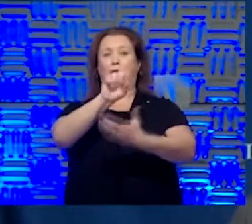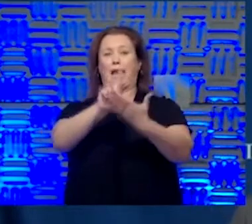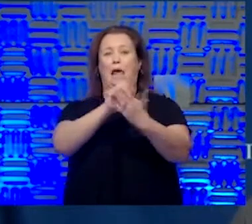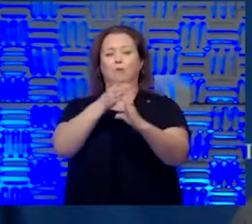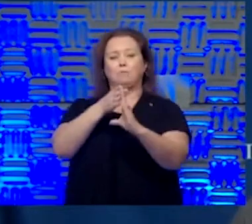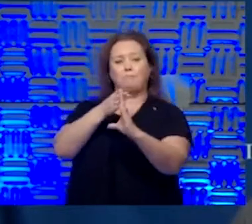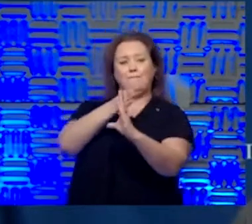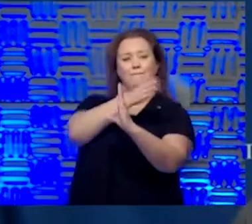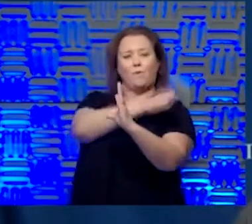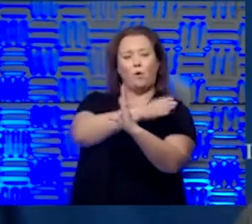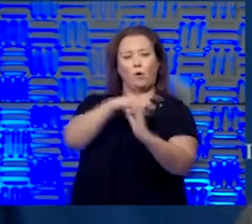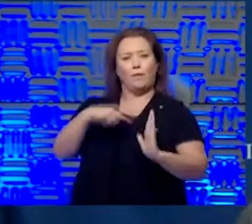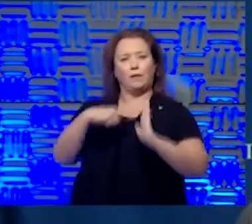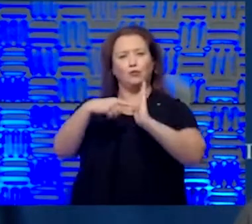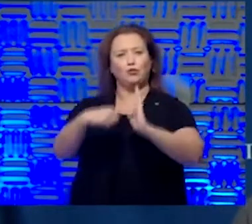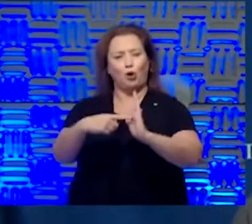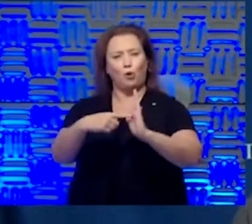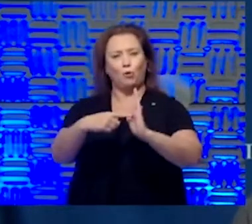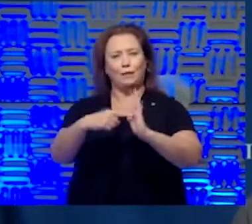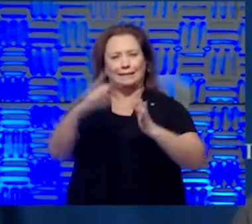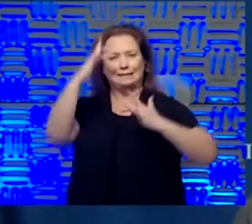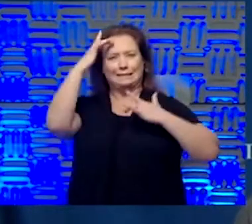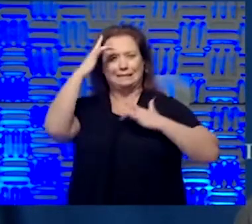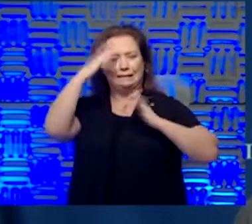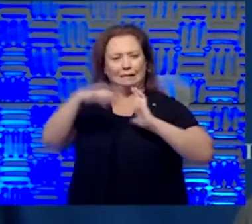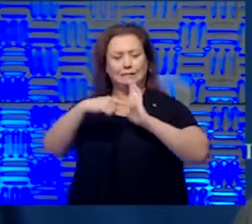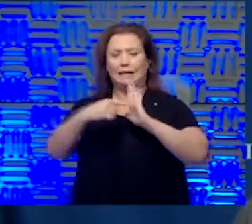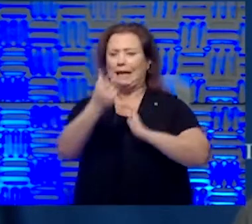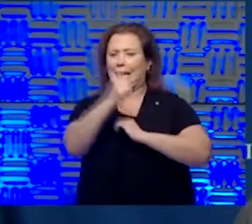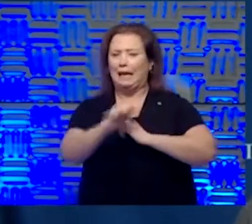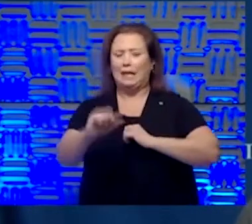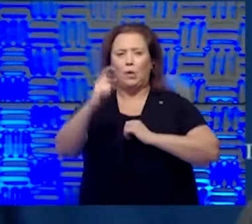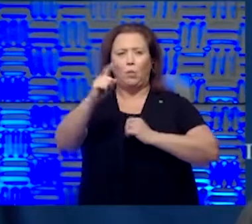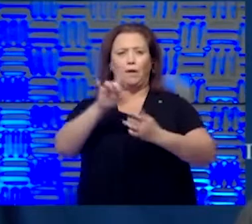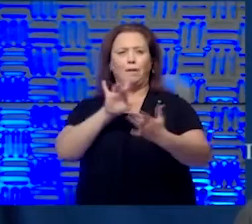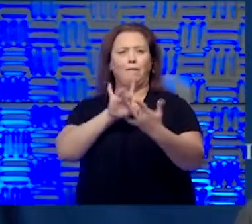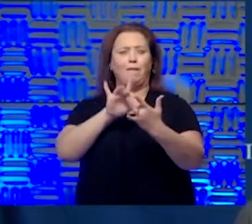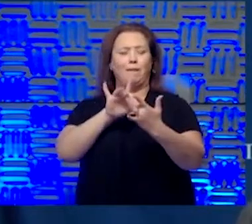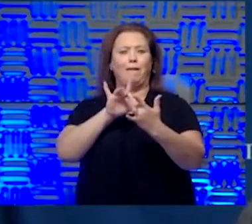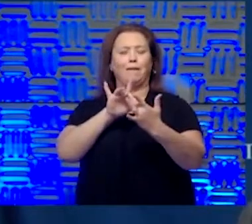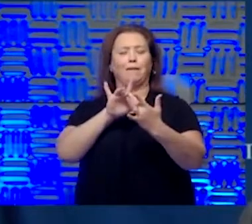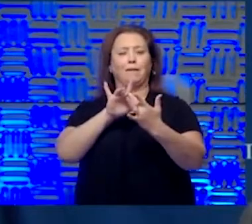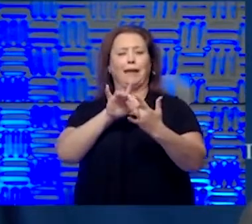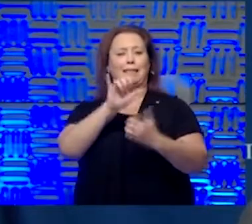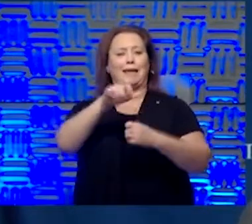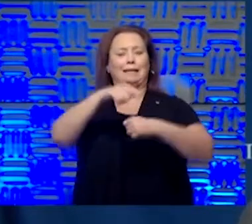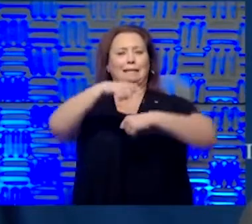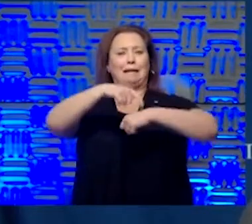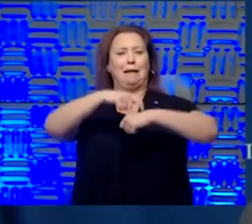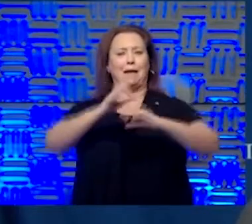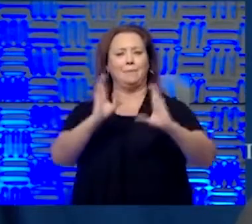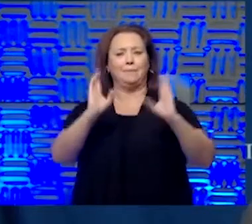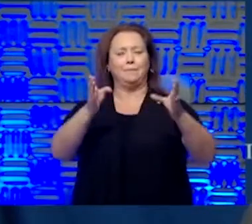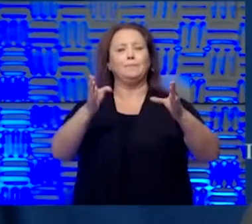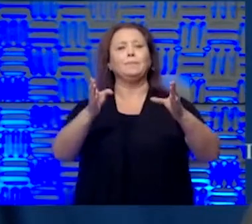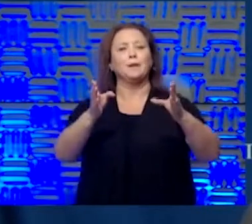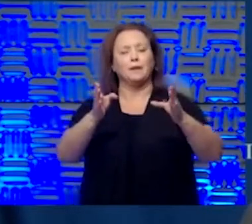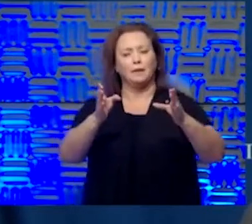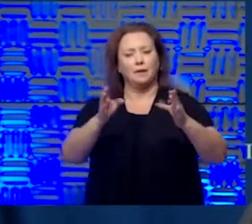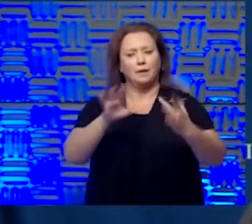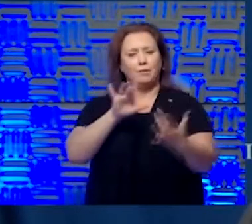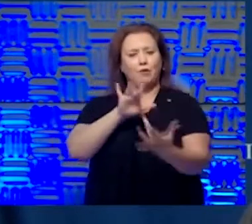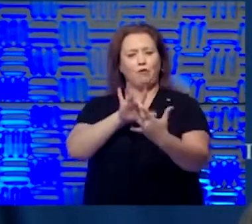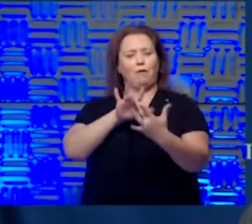became symptomatic with the COVID symptoms. So anyone that's had close contact with them in that time frame, then we get their